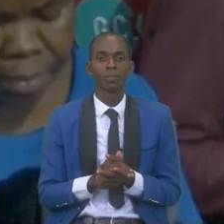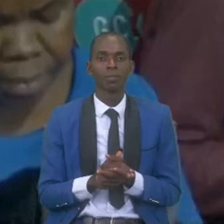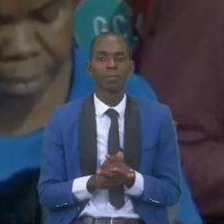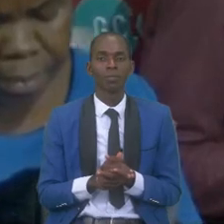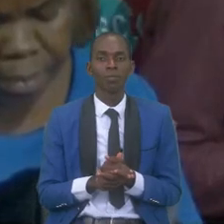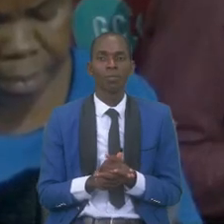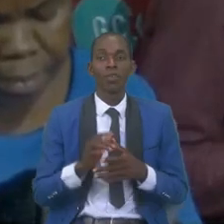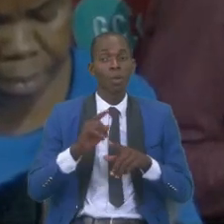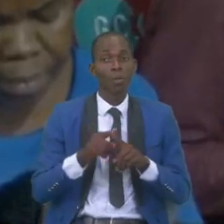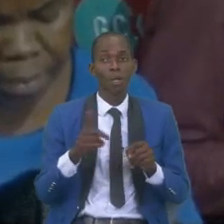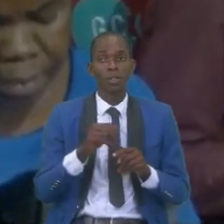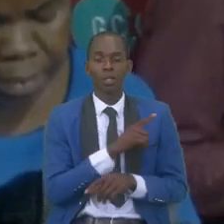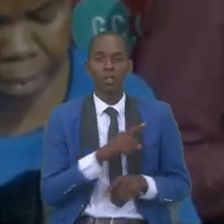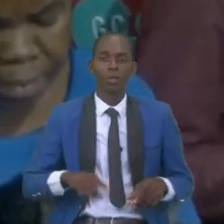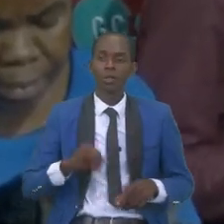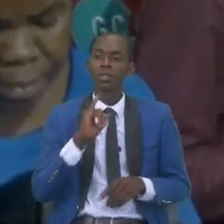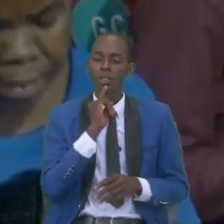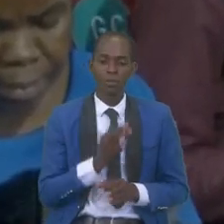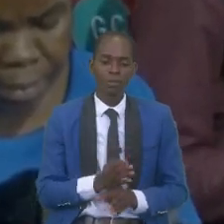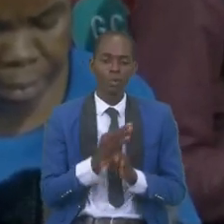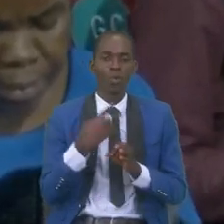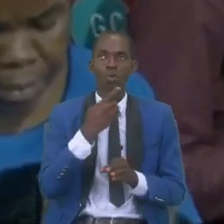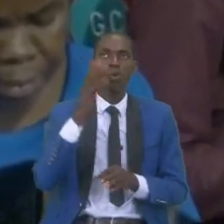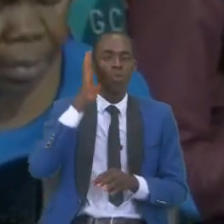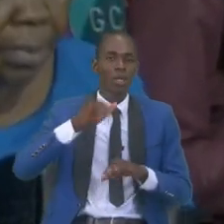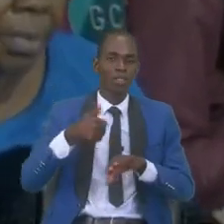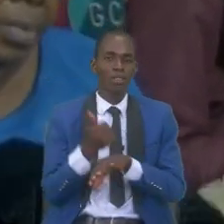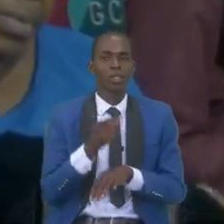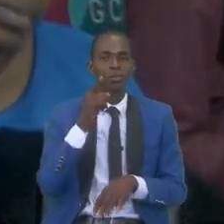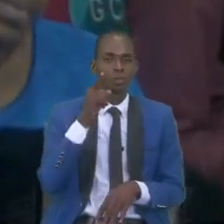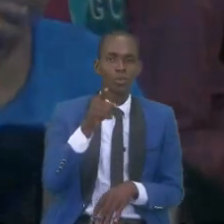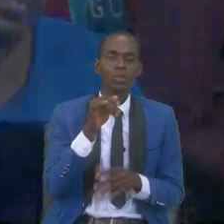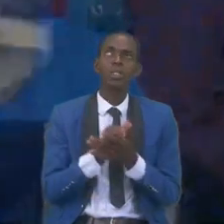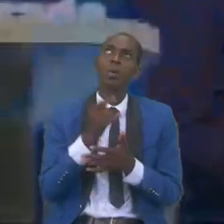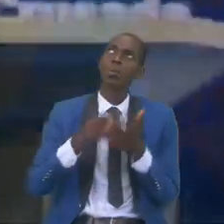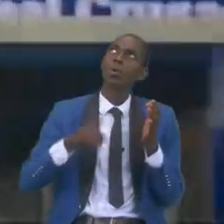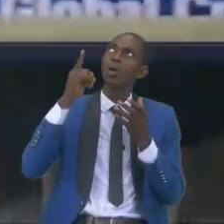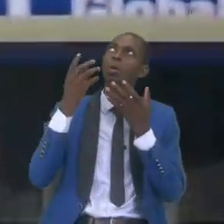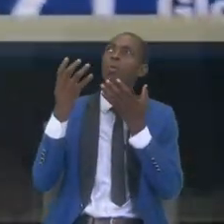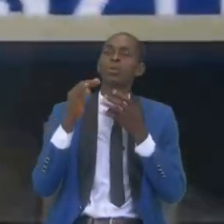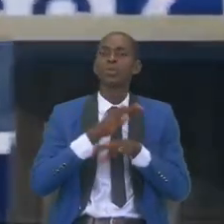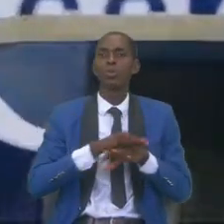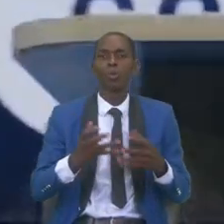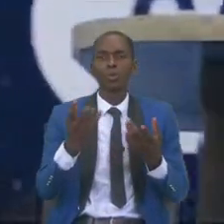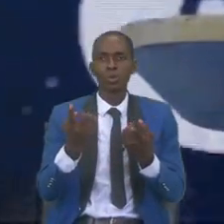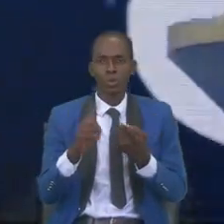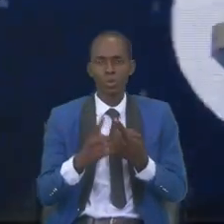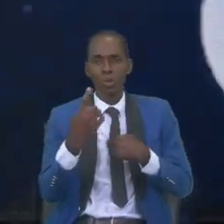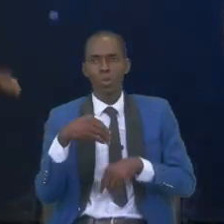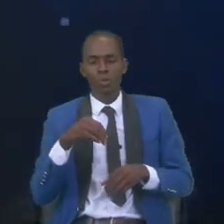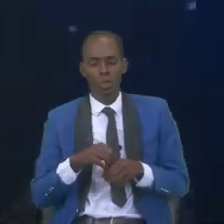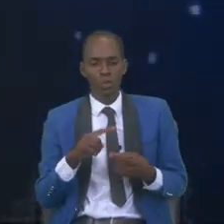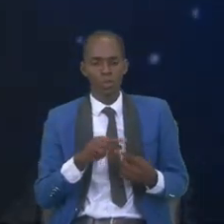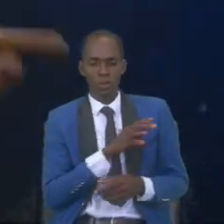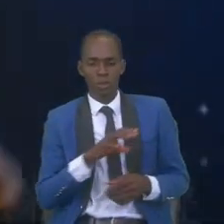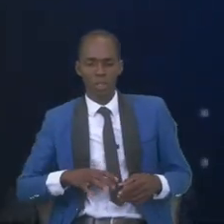is faithful, who shall establish you. That's what He wants. He doesn't want us to come in Christ and then come into the church and crawl